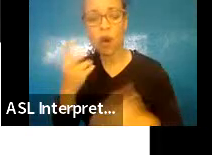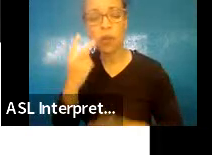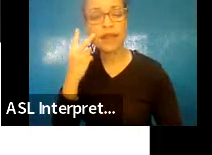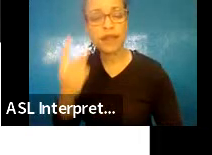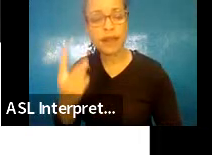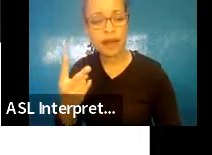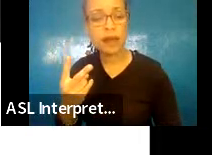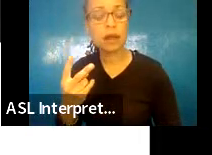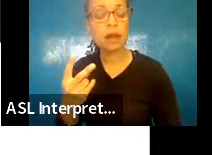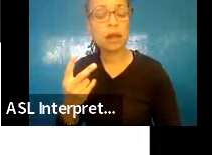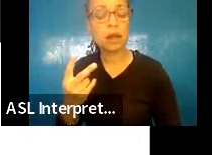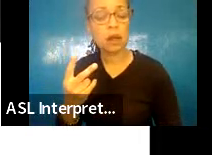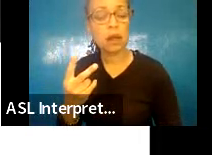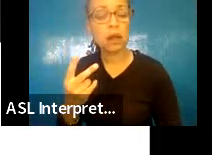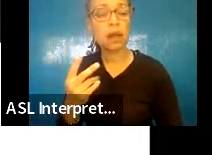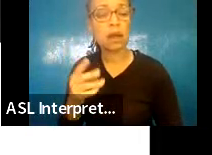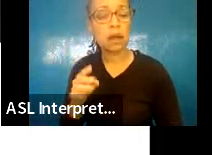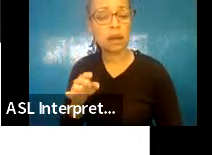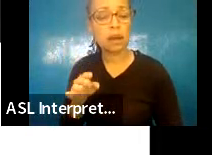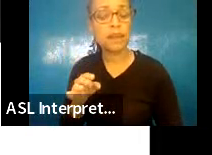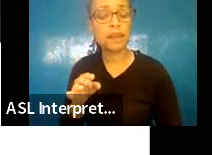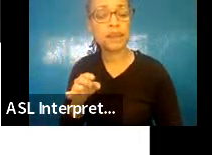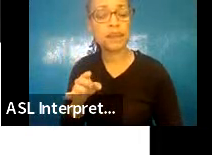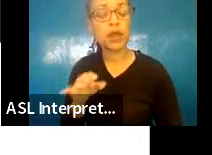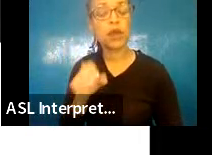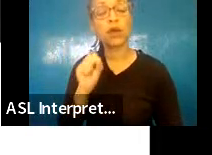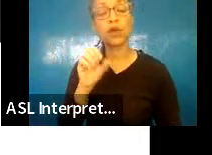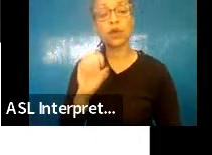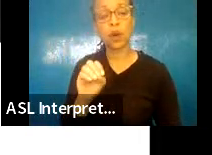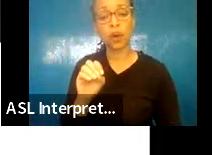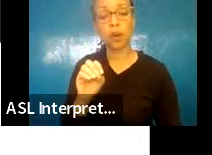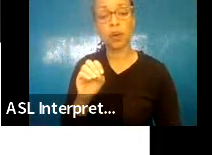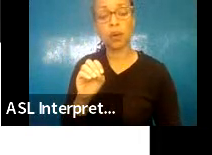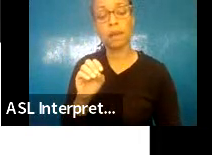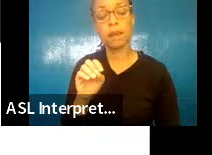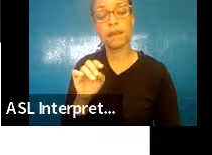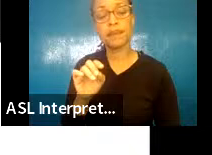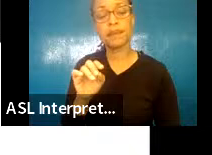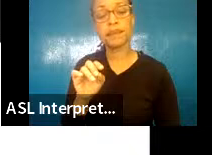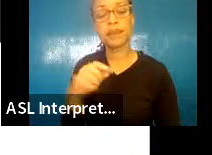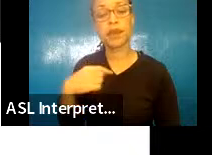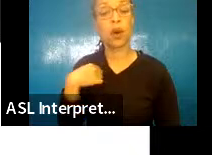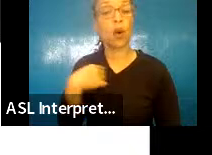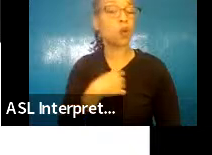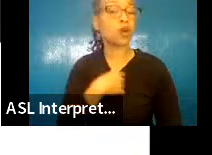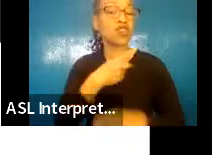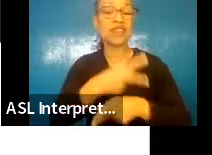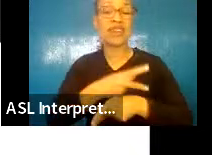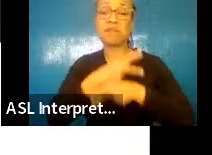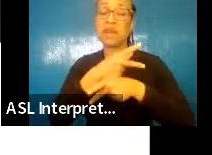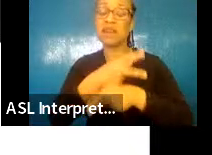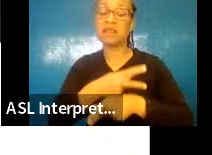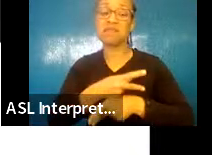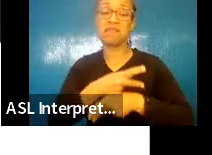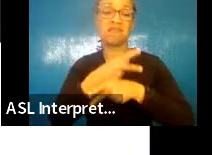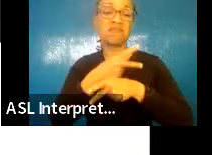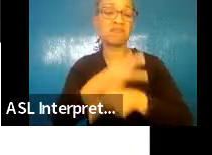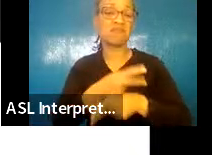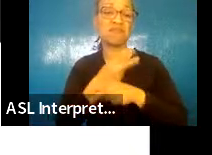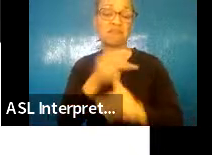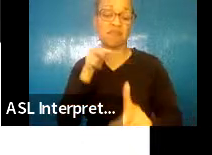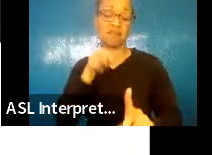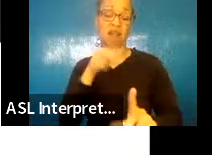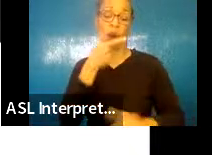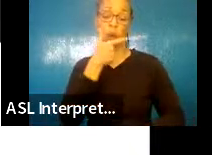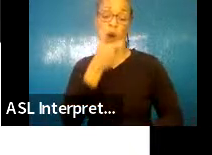in staff was last week. So we're just keeping an eye on what's coming and